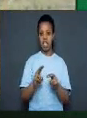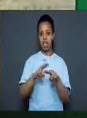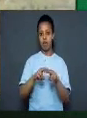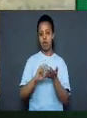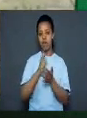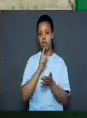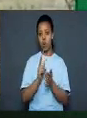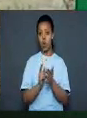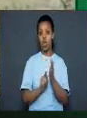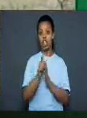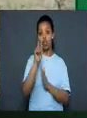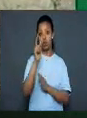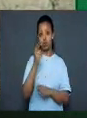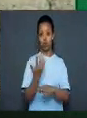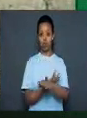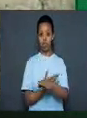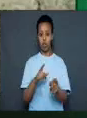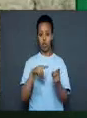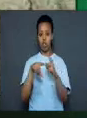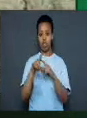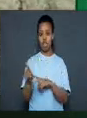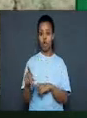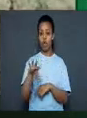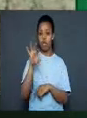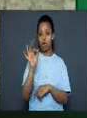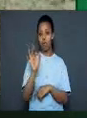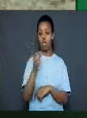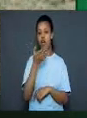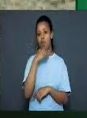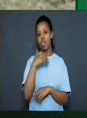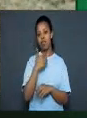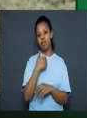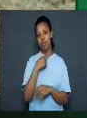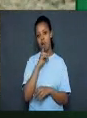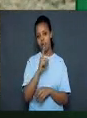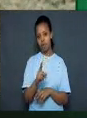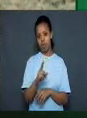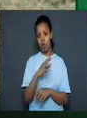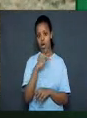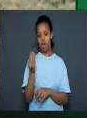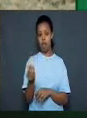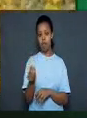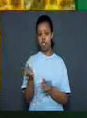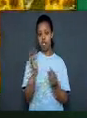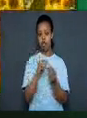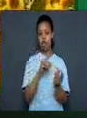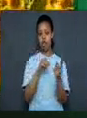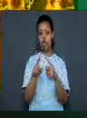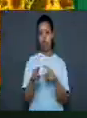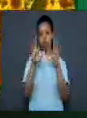Taller grasses can be found in warmer areas that experience more